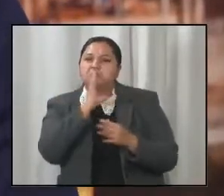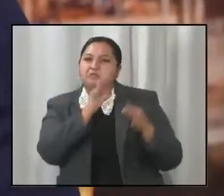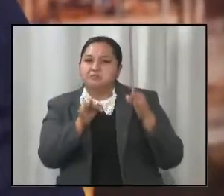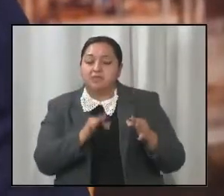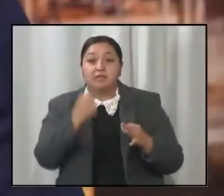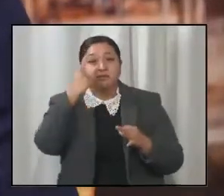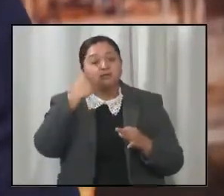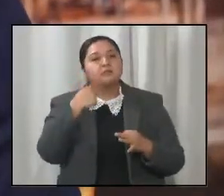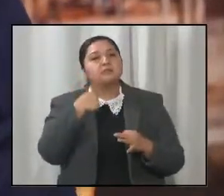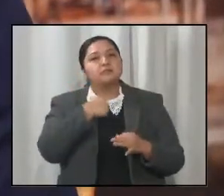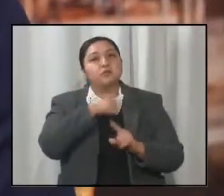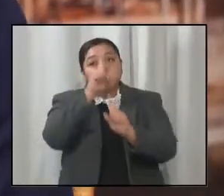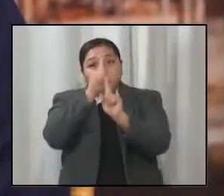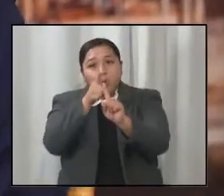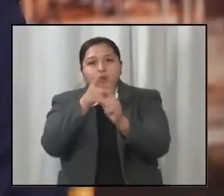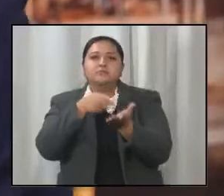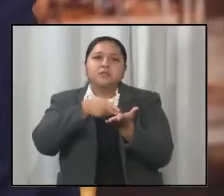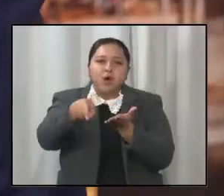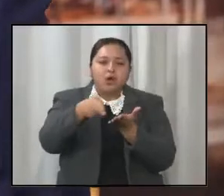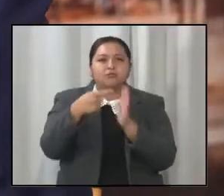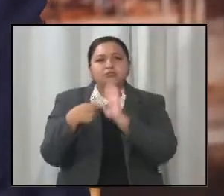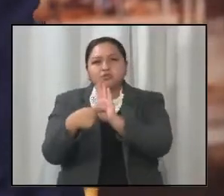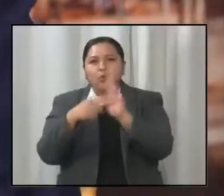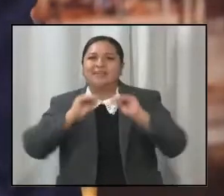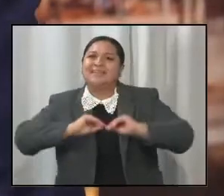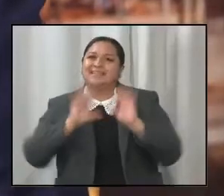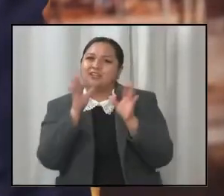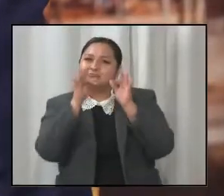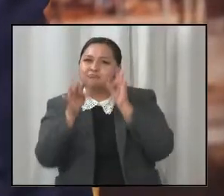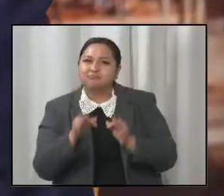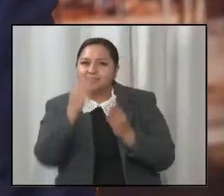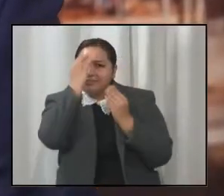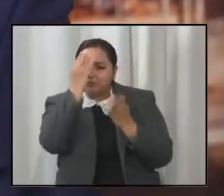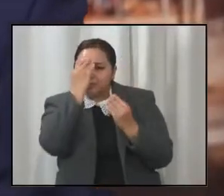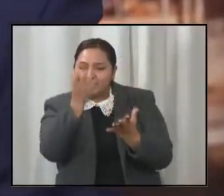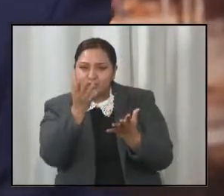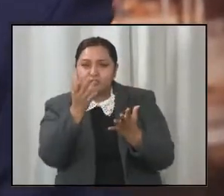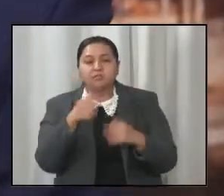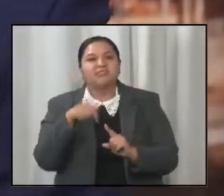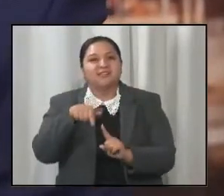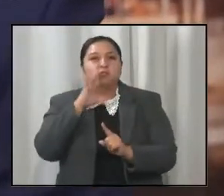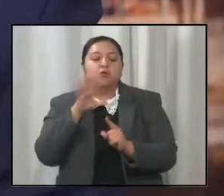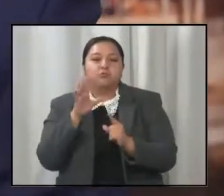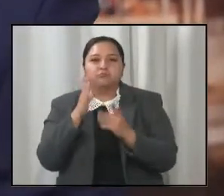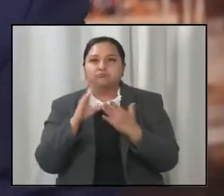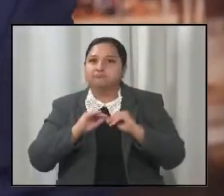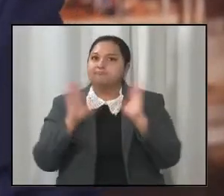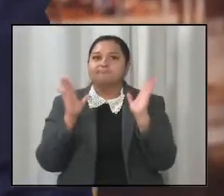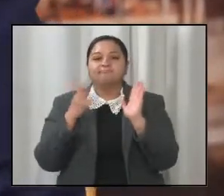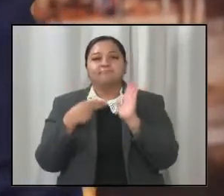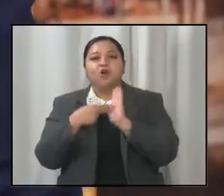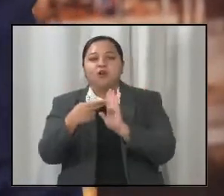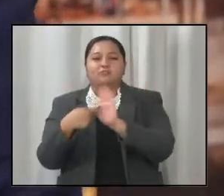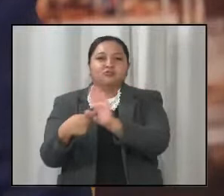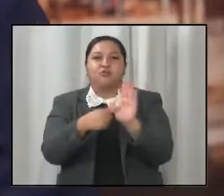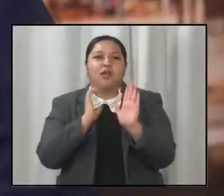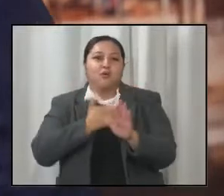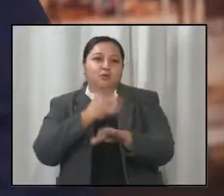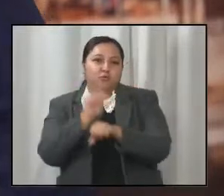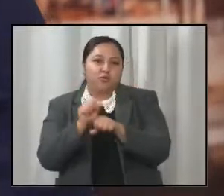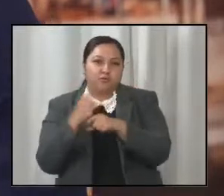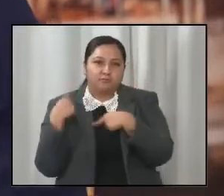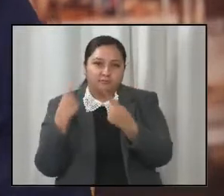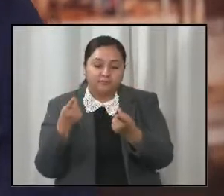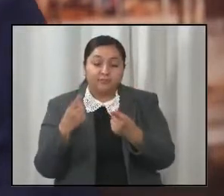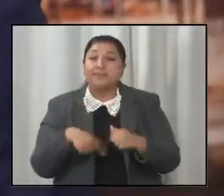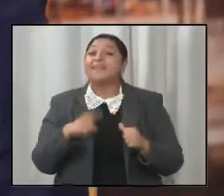many times, it will provide a new level of clarity to our work. Before we move on to the dashboard, I want to provide a few highlights on our city's